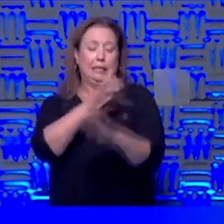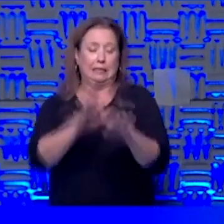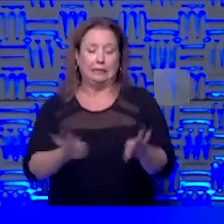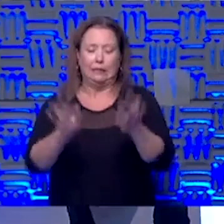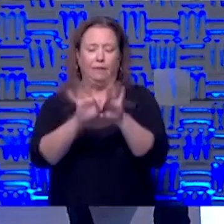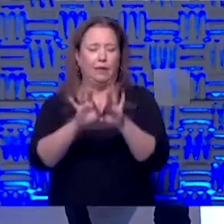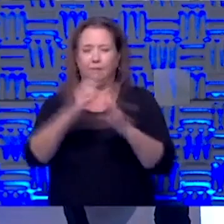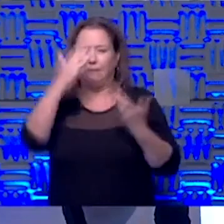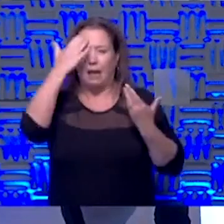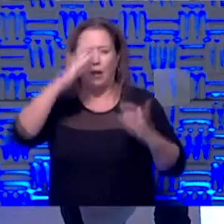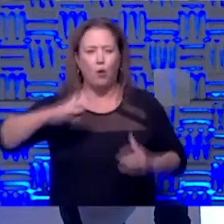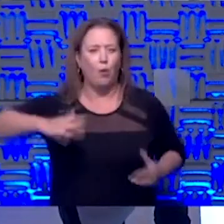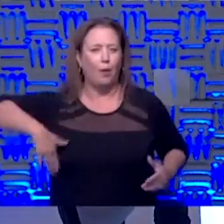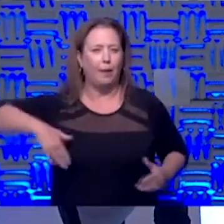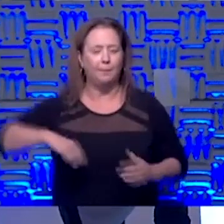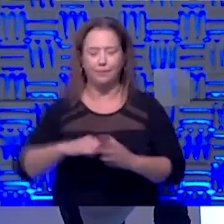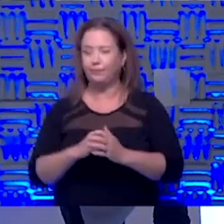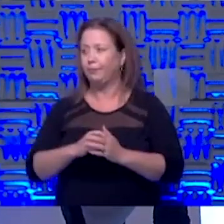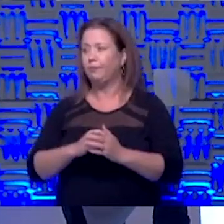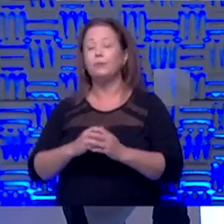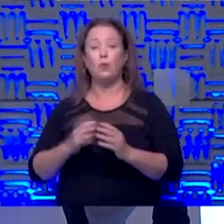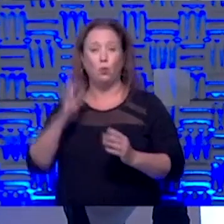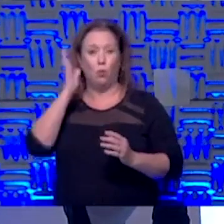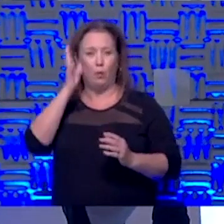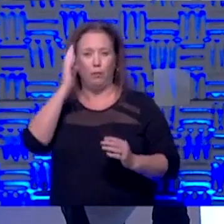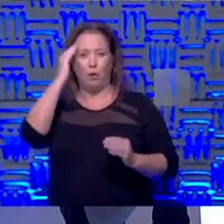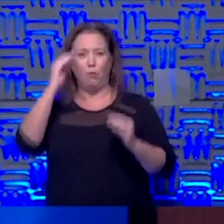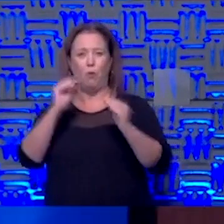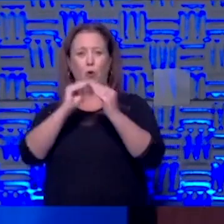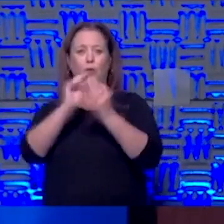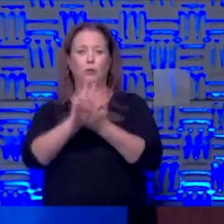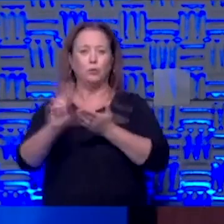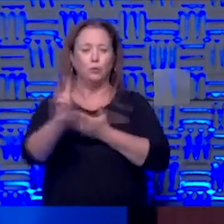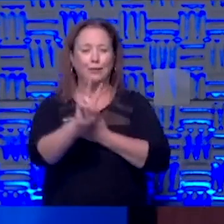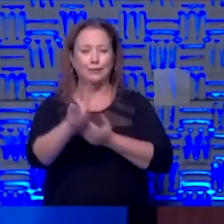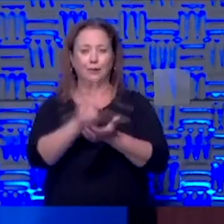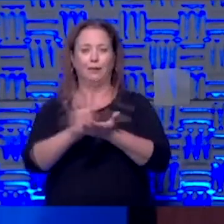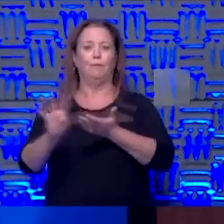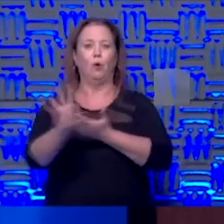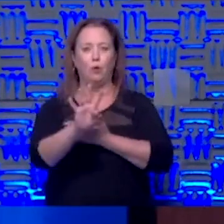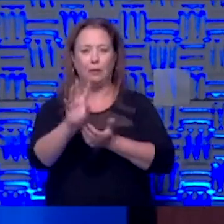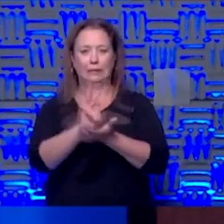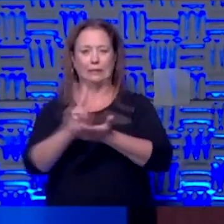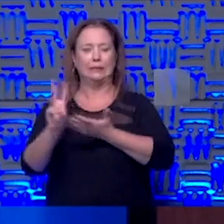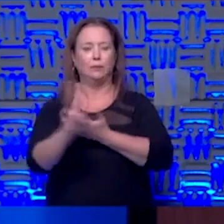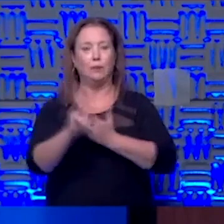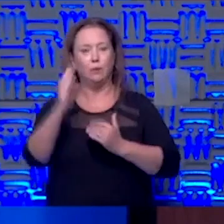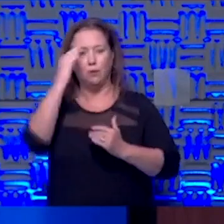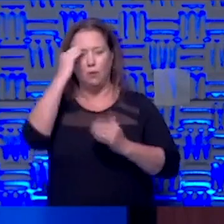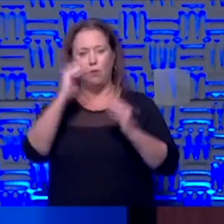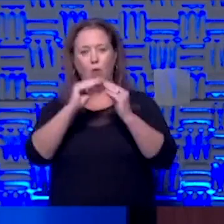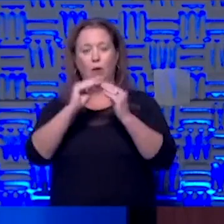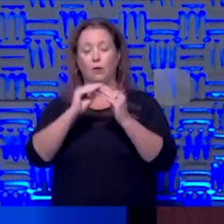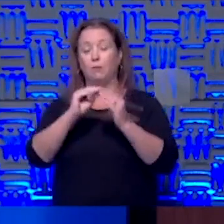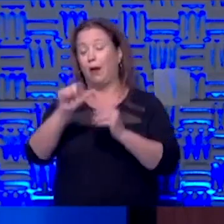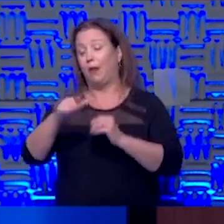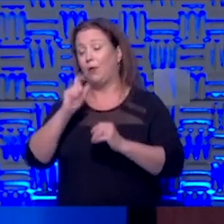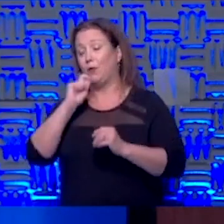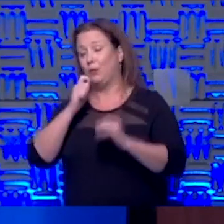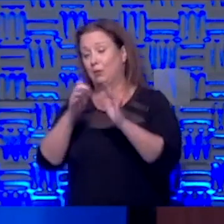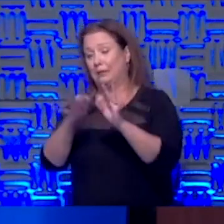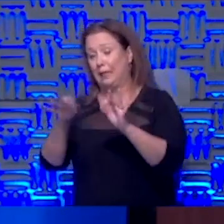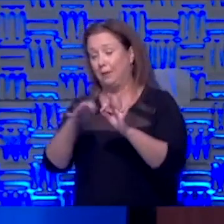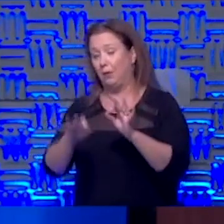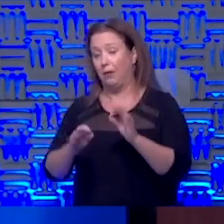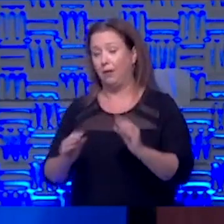is. It's once again, we'll know more in 2 weeks and 2 weeks thereafter. Exactly. And my other cool statement is, while we may have